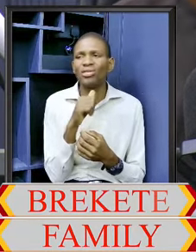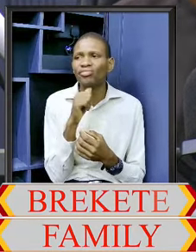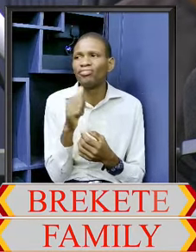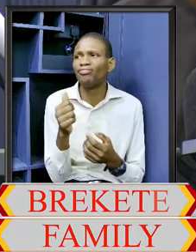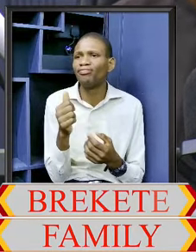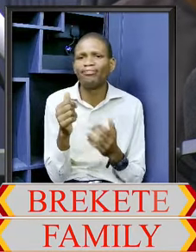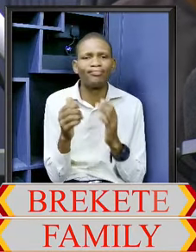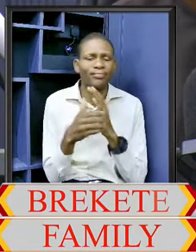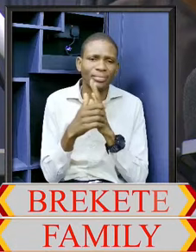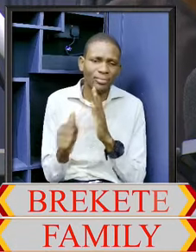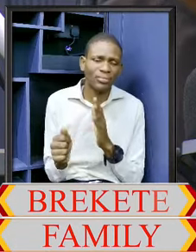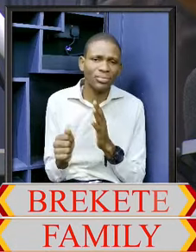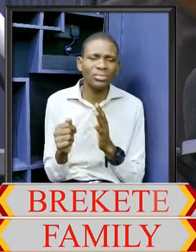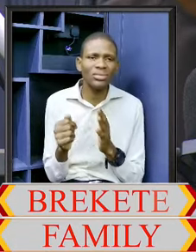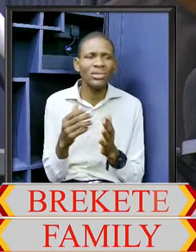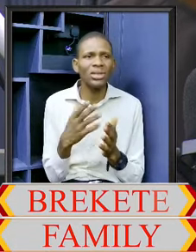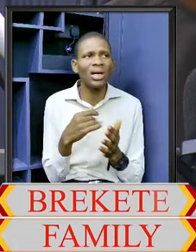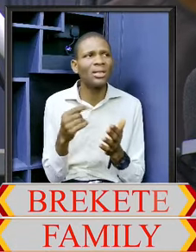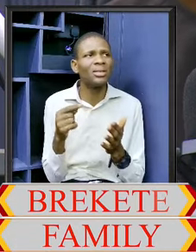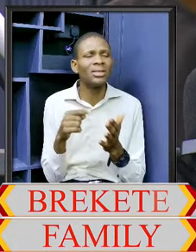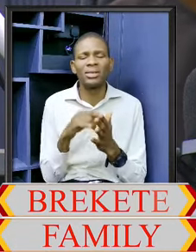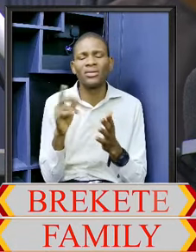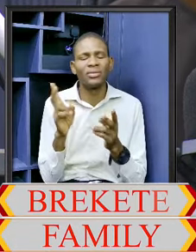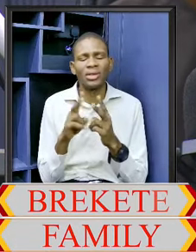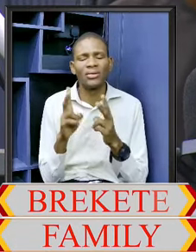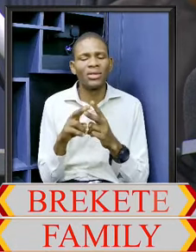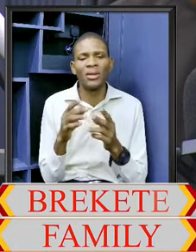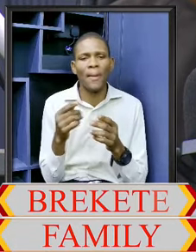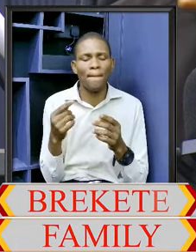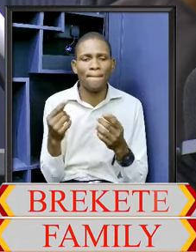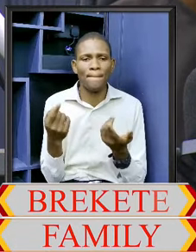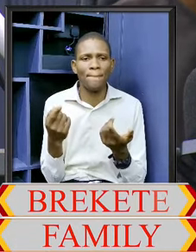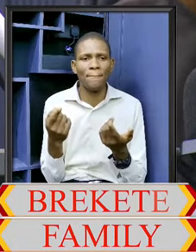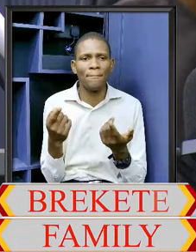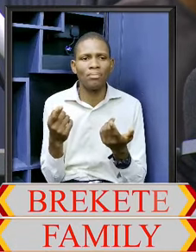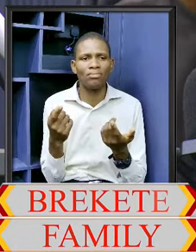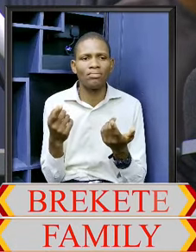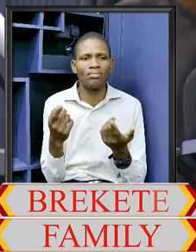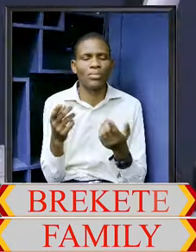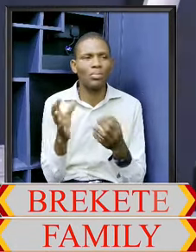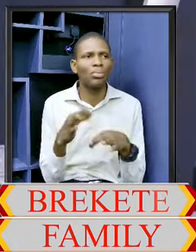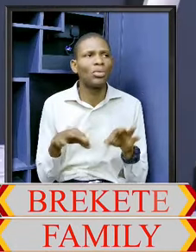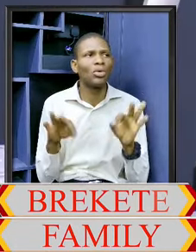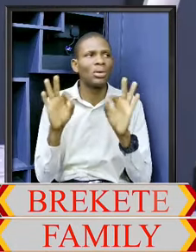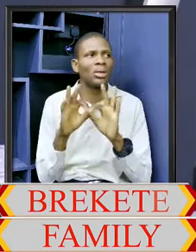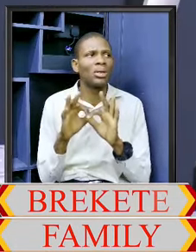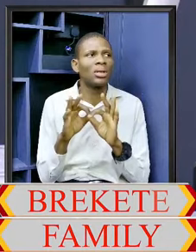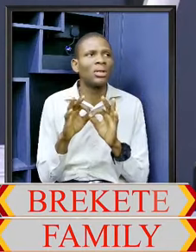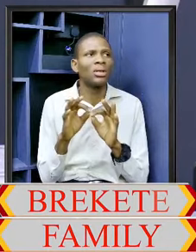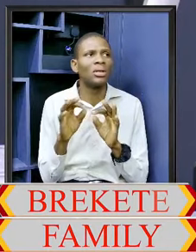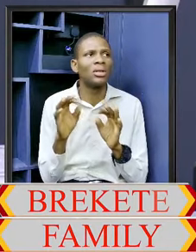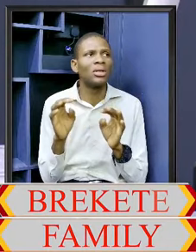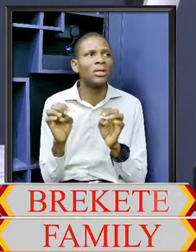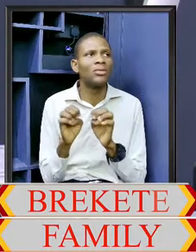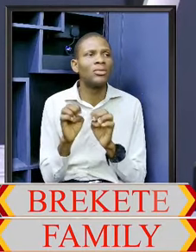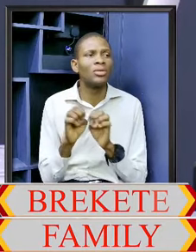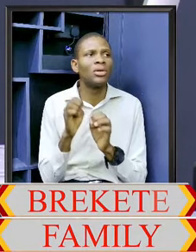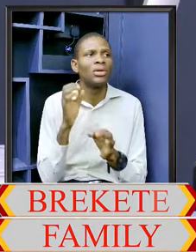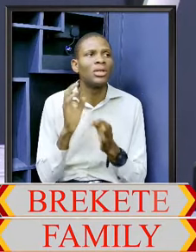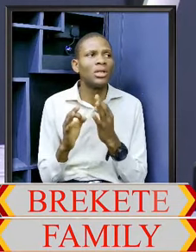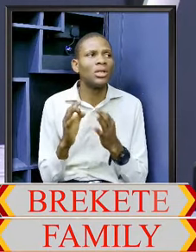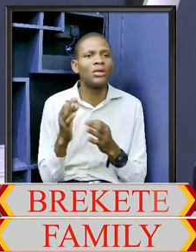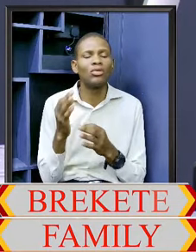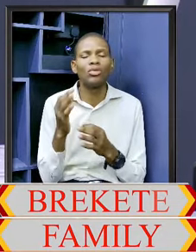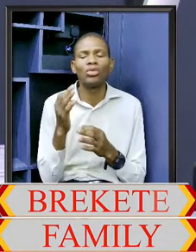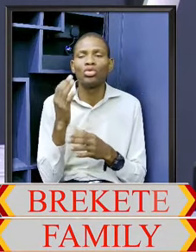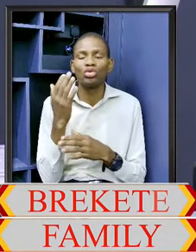they irreversible. Ordinary president talk when they come, say, this one, no be saying anything, even if not in there. I go